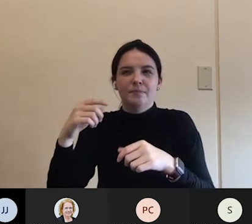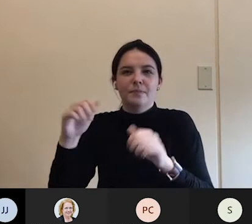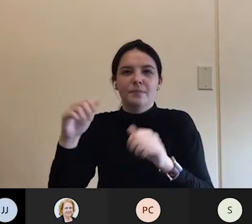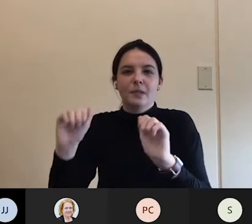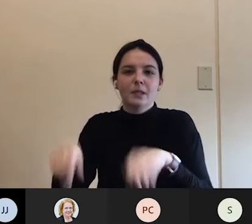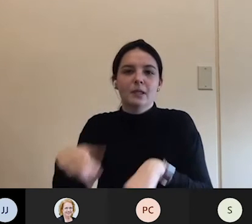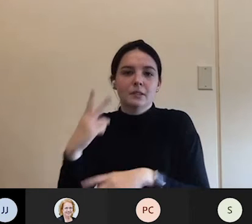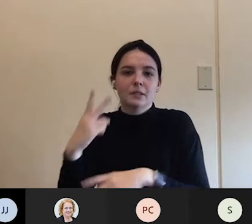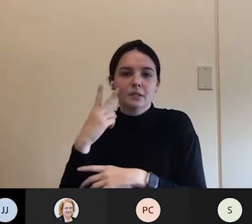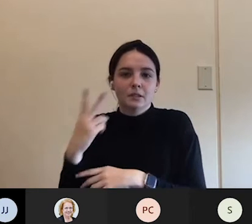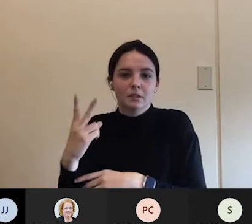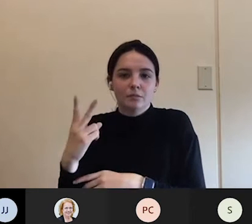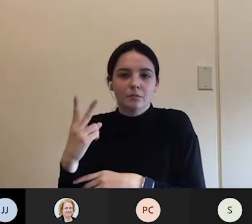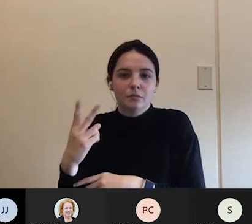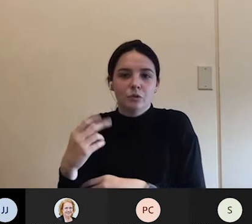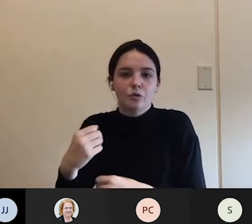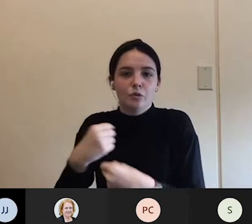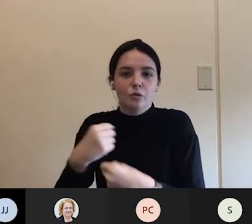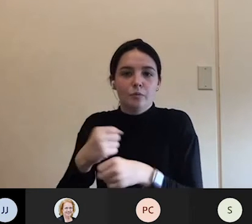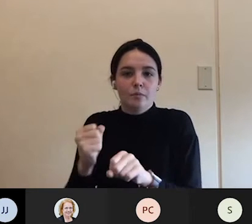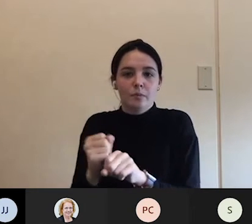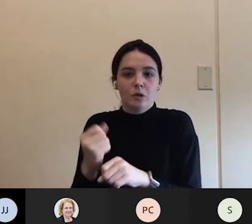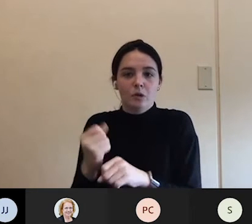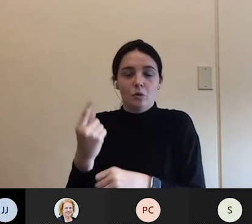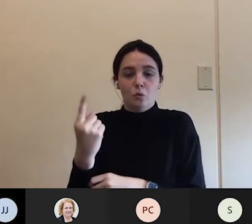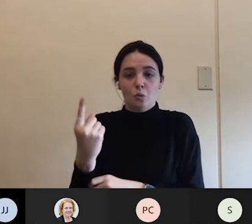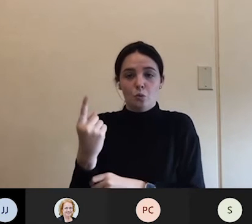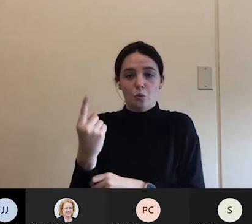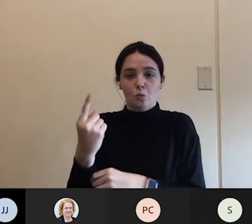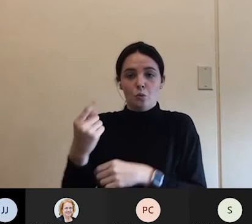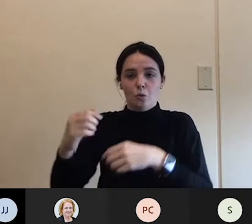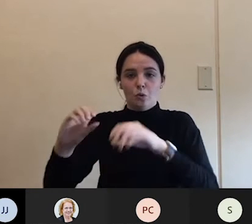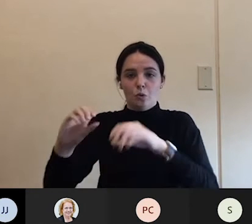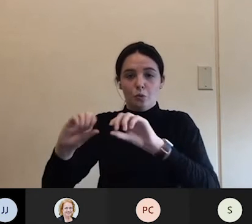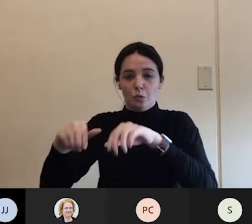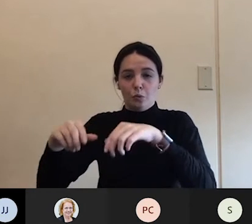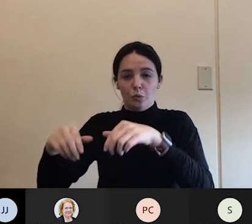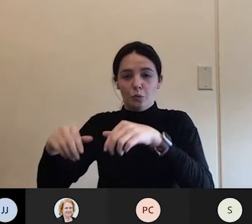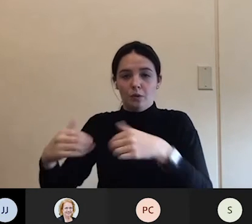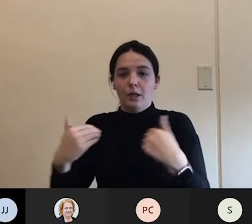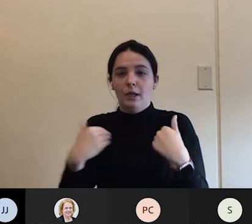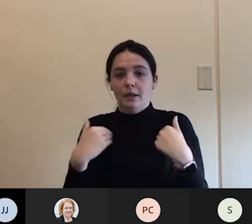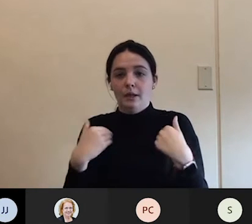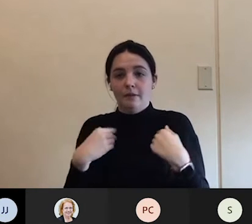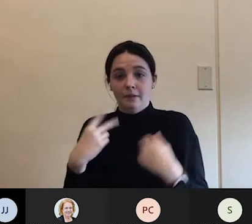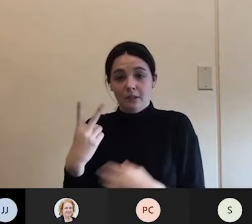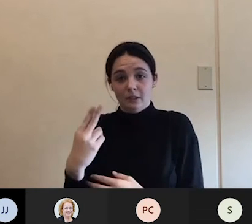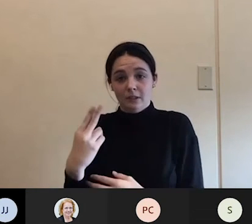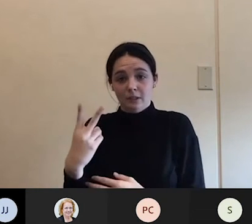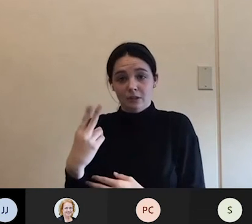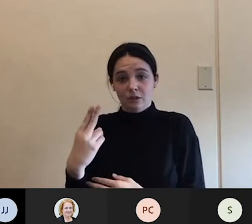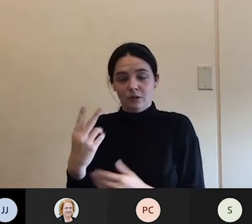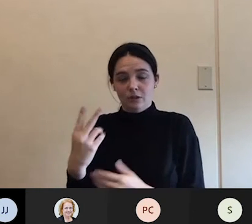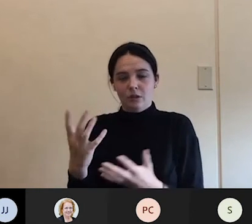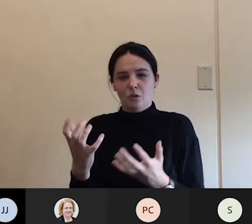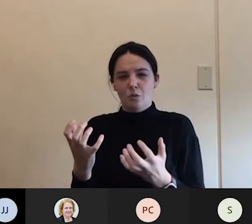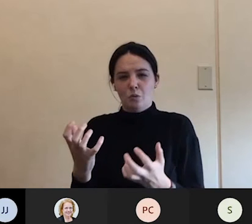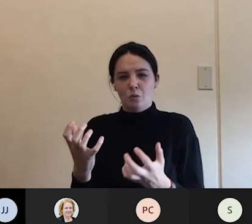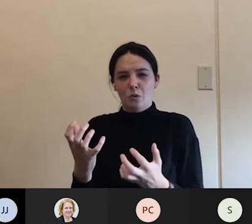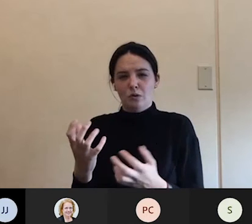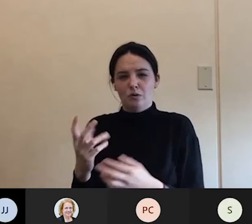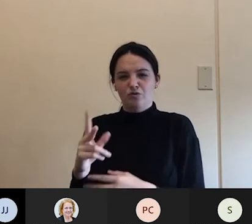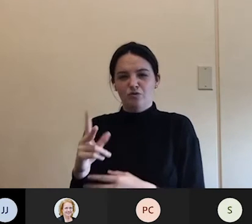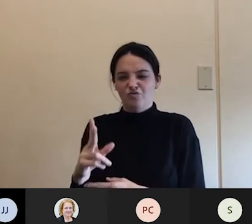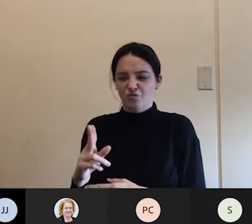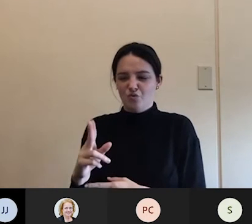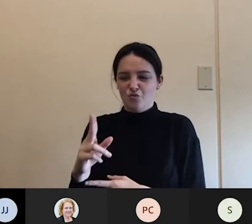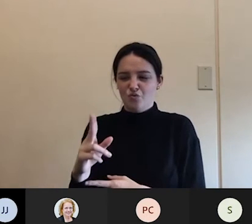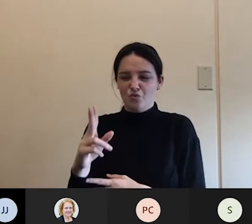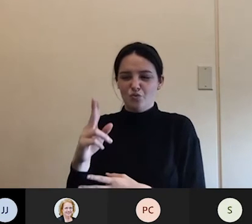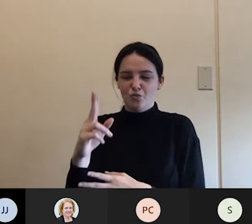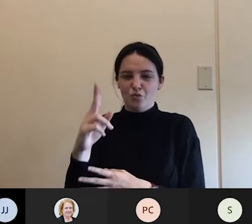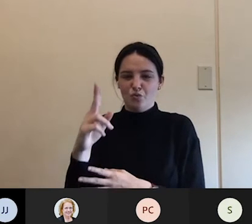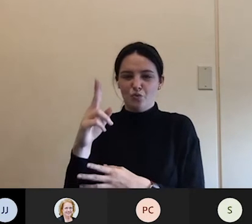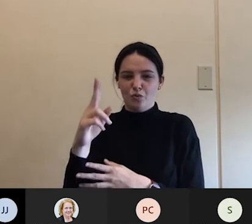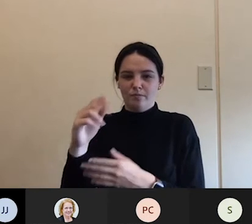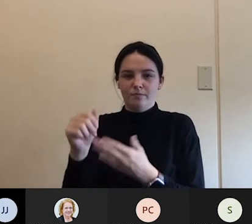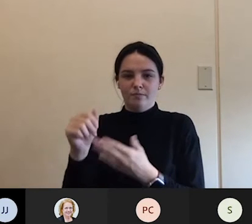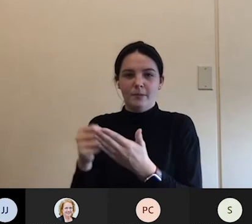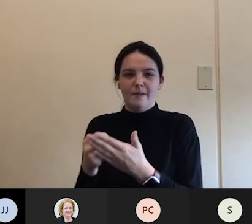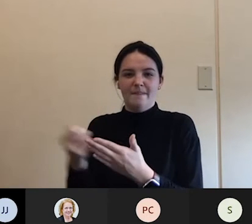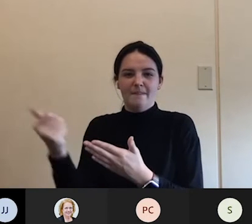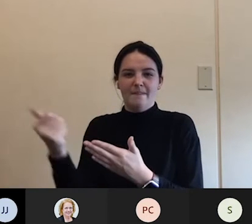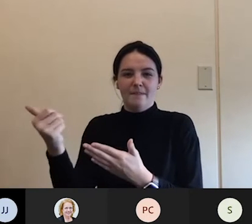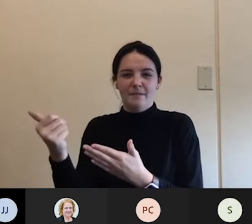So I've made 1 roll. I have a pair of scissors somewhere here. I'm going to cut off this excess piece of paper.